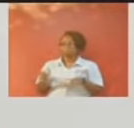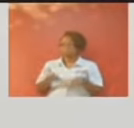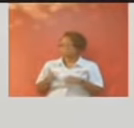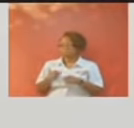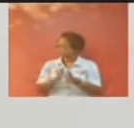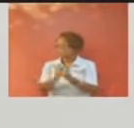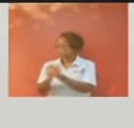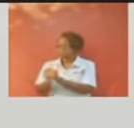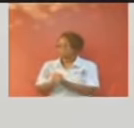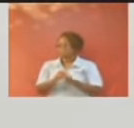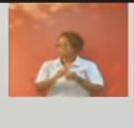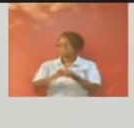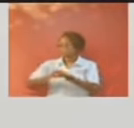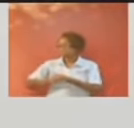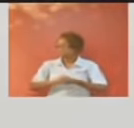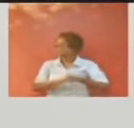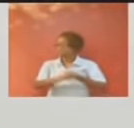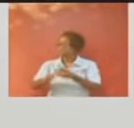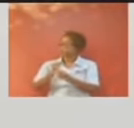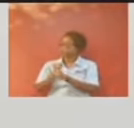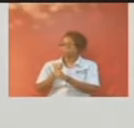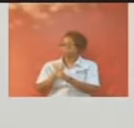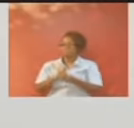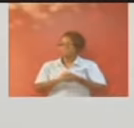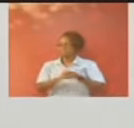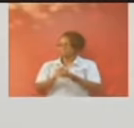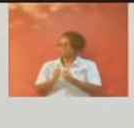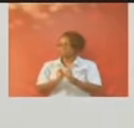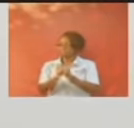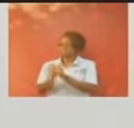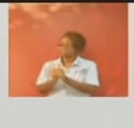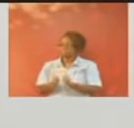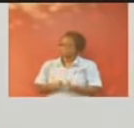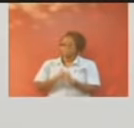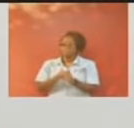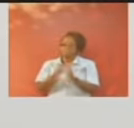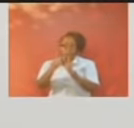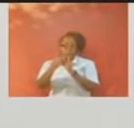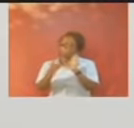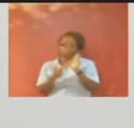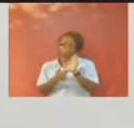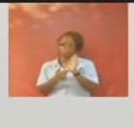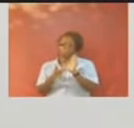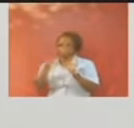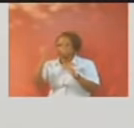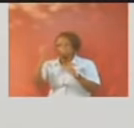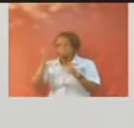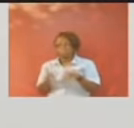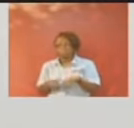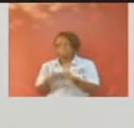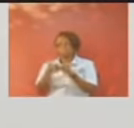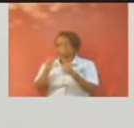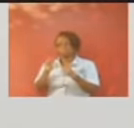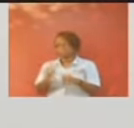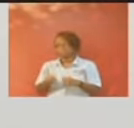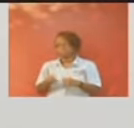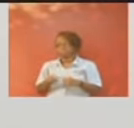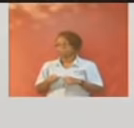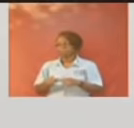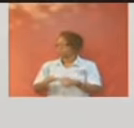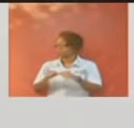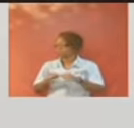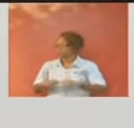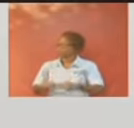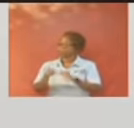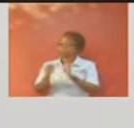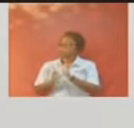normal guidelines. We know it is challenging, but we must stay the course. Continue to do your part to protect yourselves and